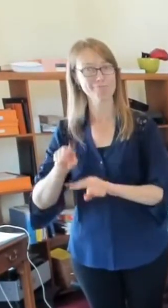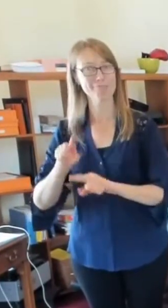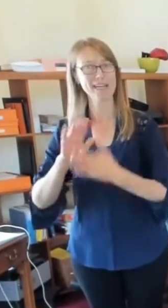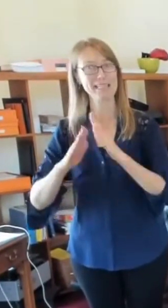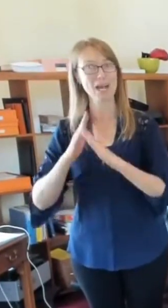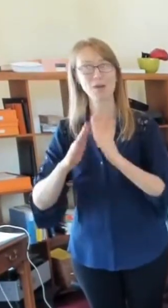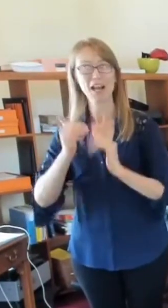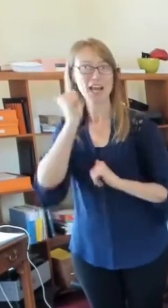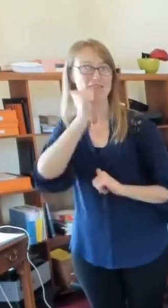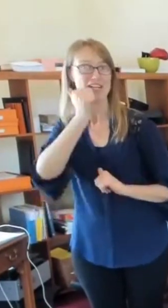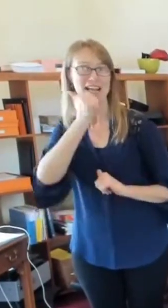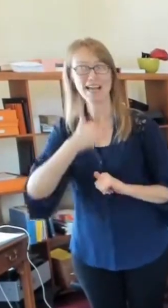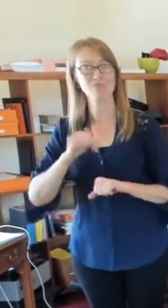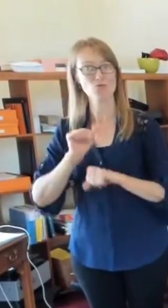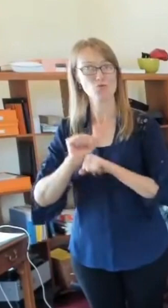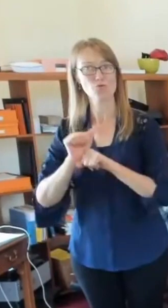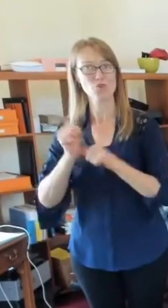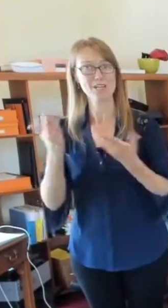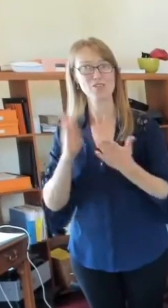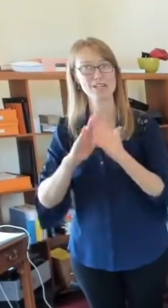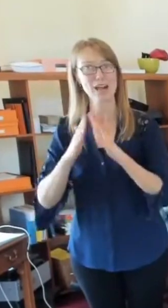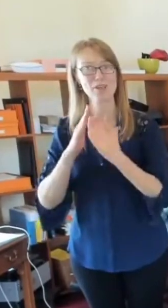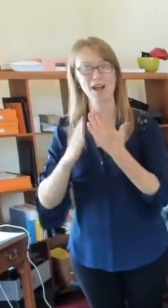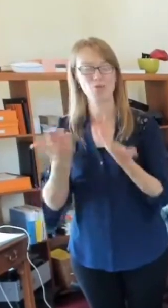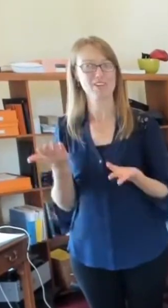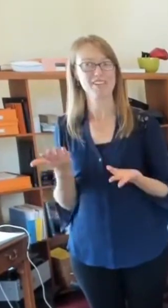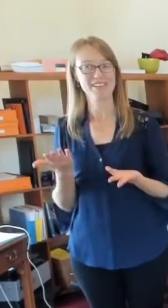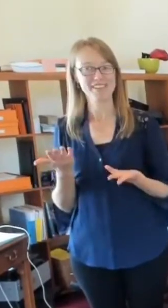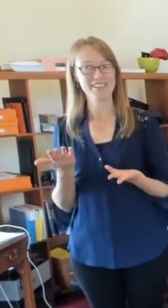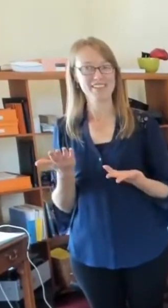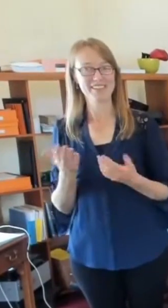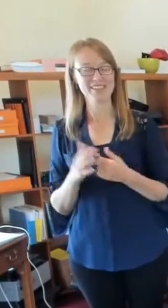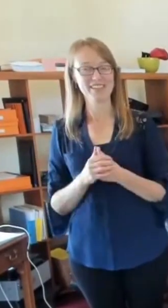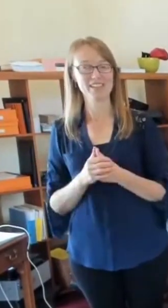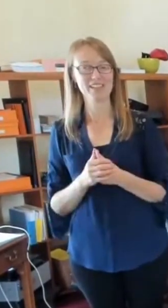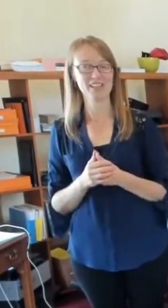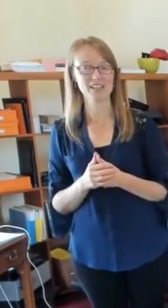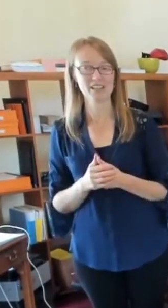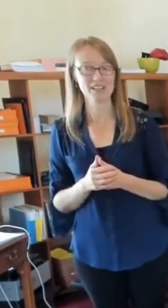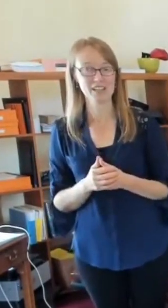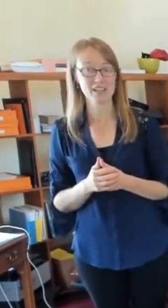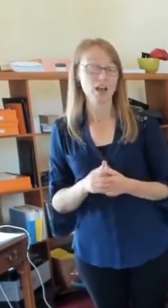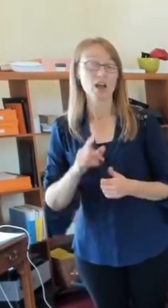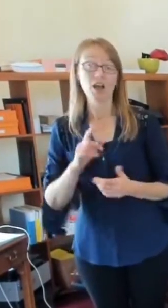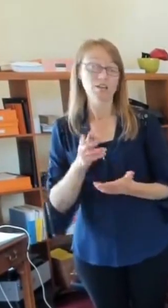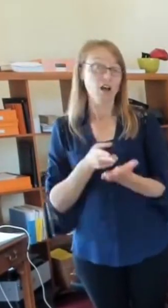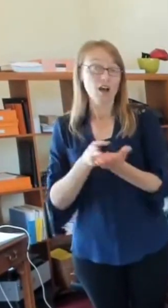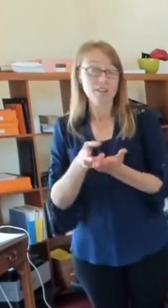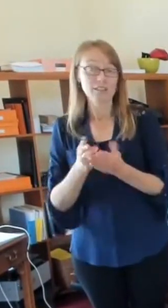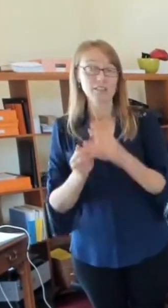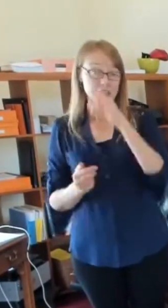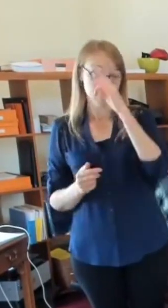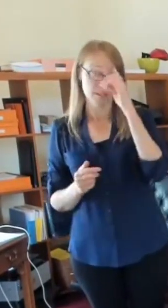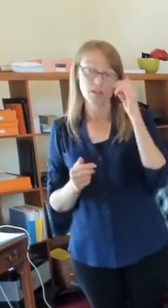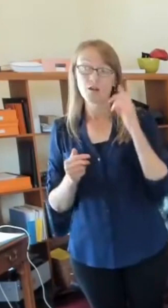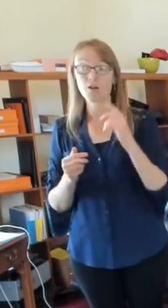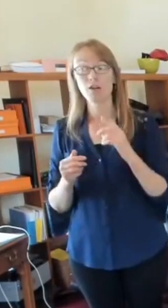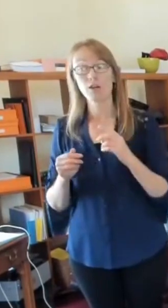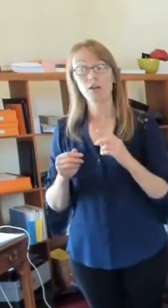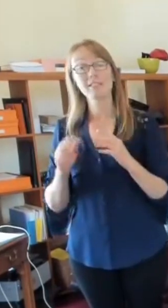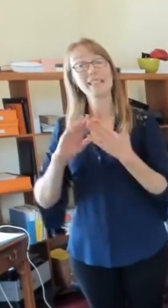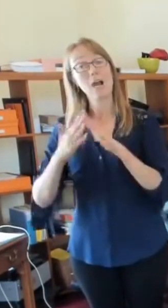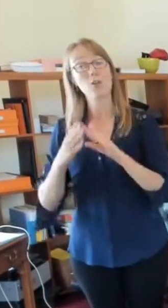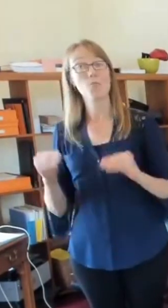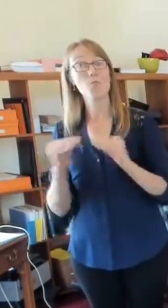and downtown is safer. All areas are safer when there are more people on the streets. So that segues into your next question,